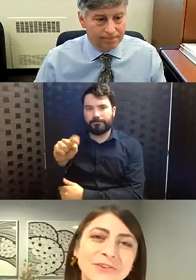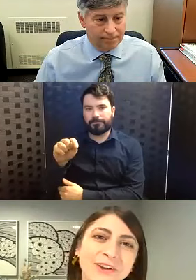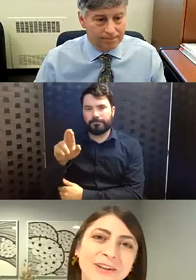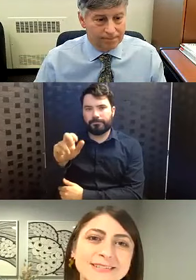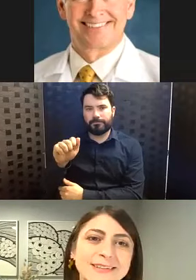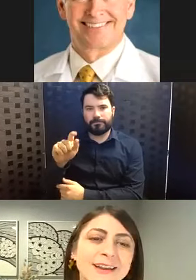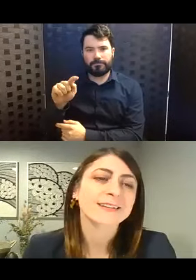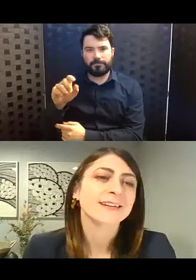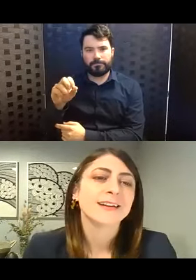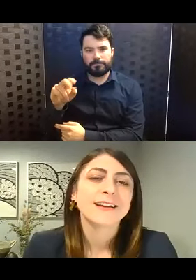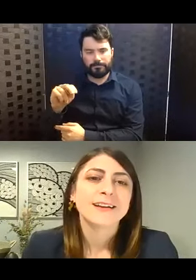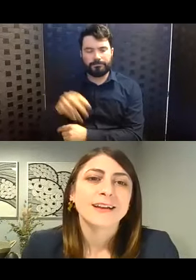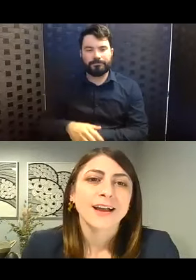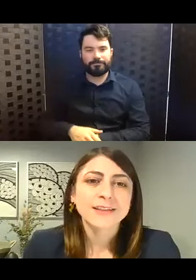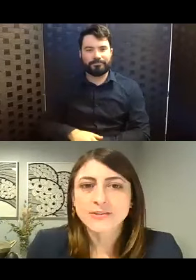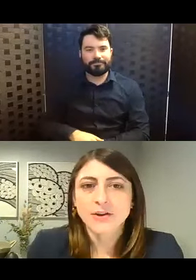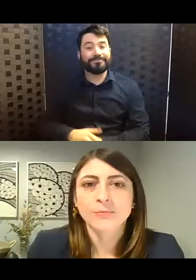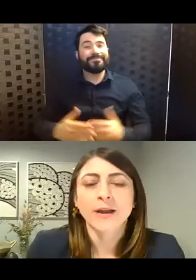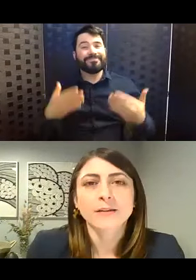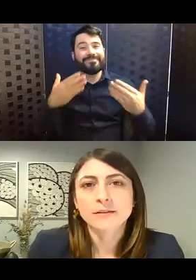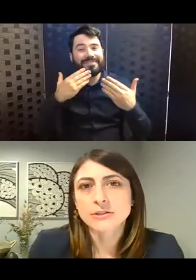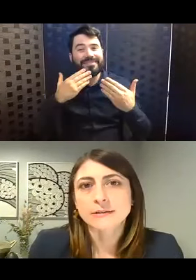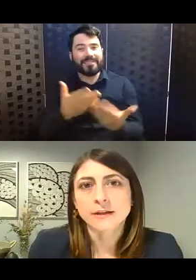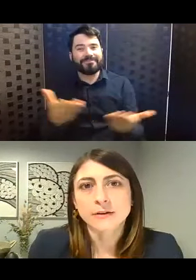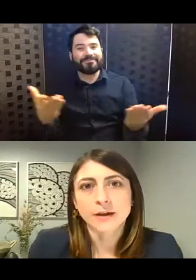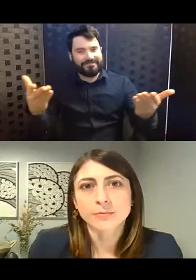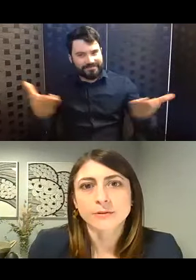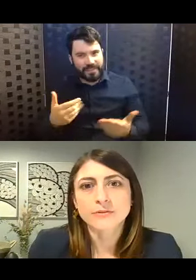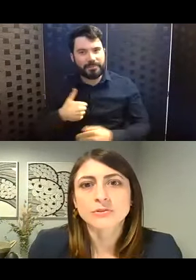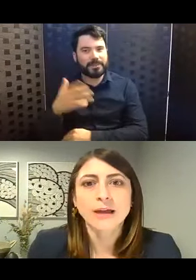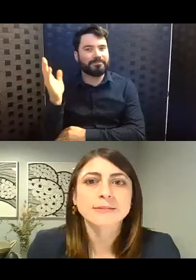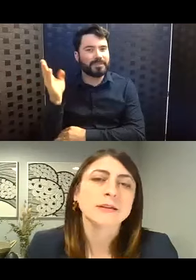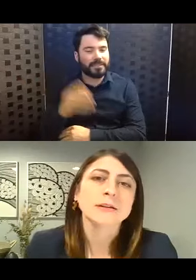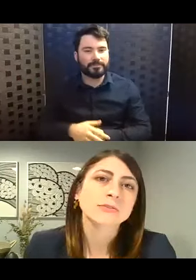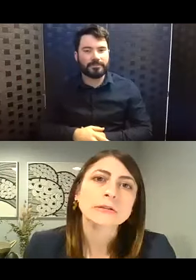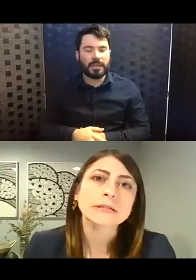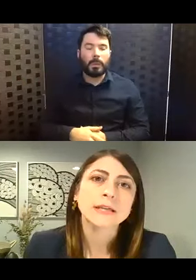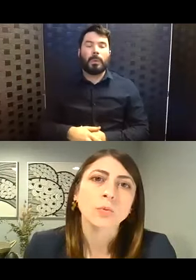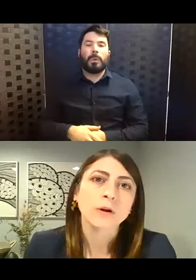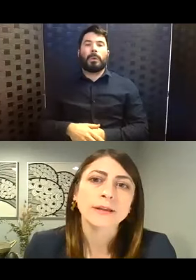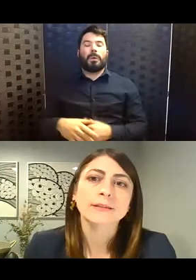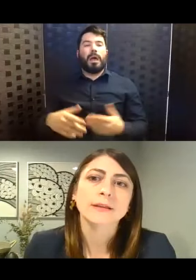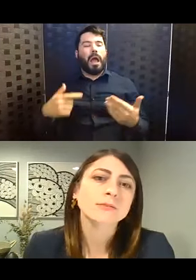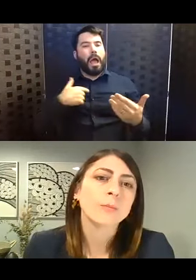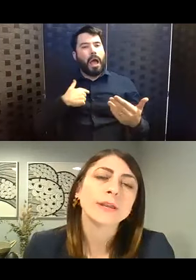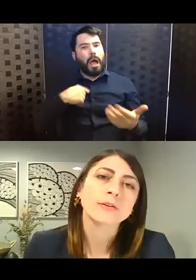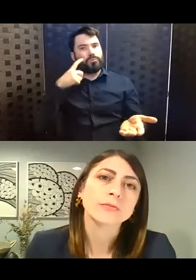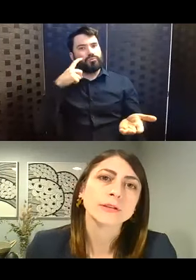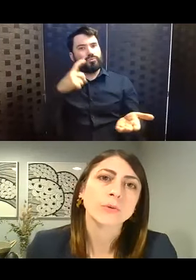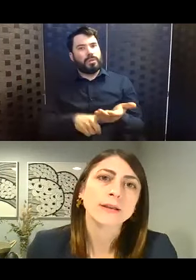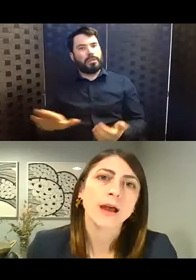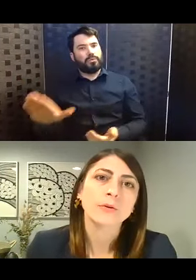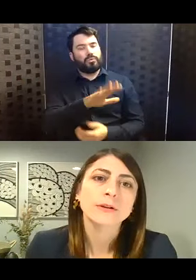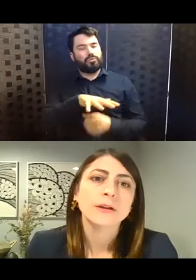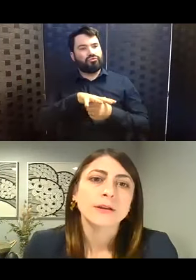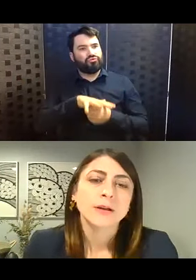Thank you for inviting me today. I'd like to start by acknowledging the incredible stress and uncertainty and worry that so many are feeling